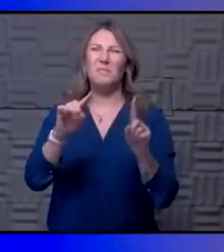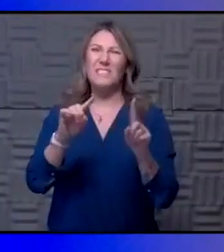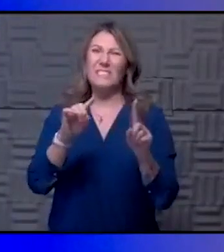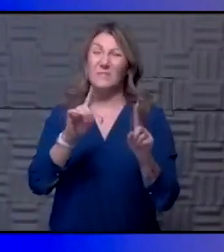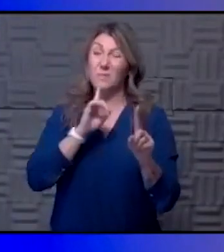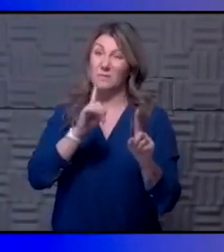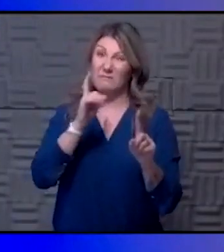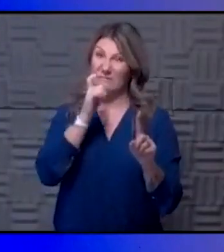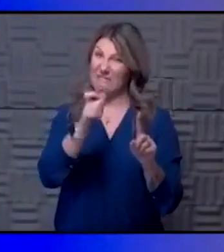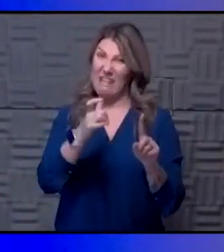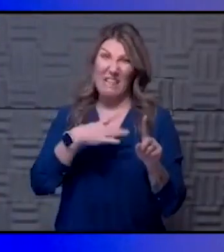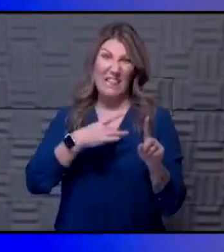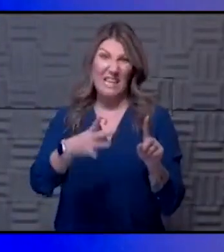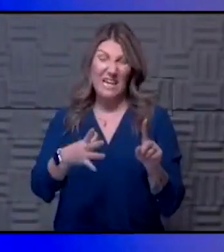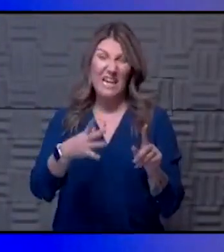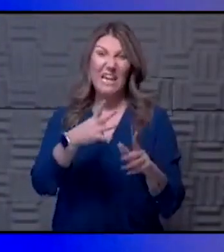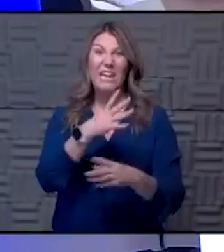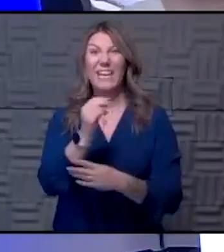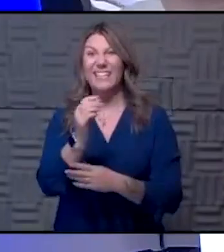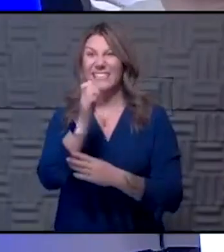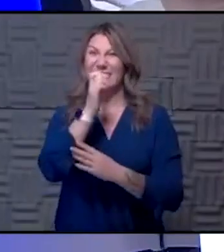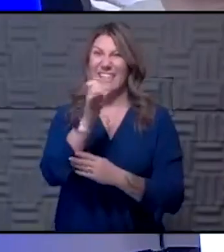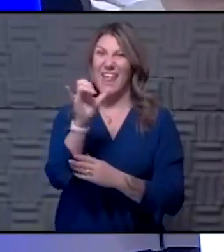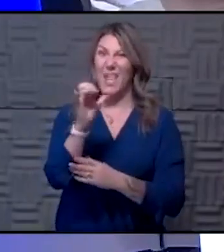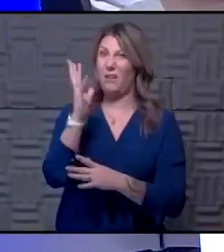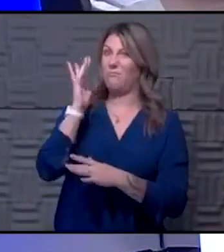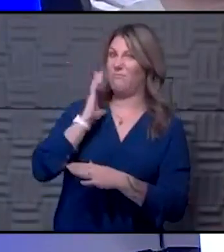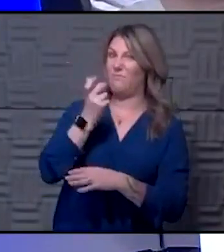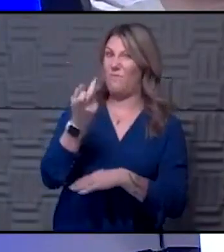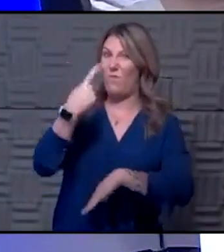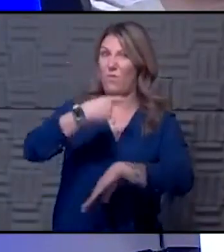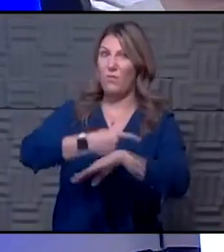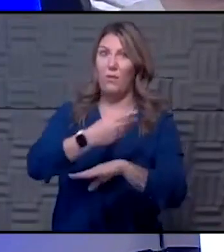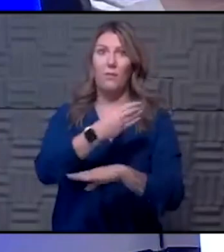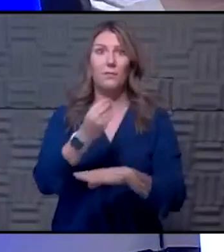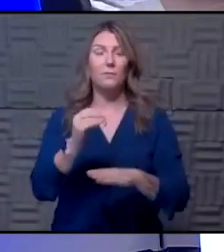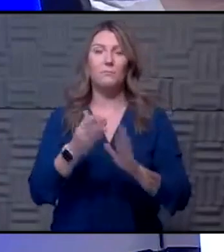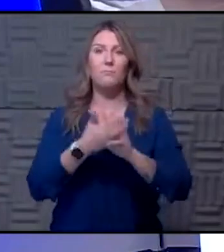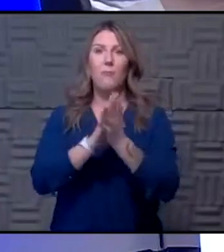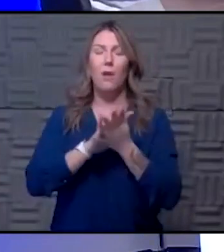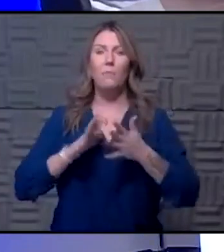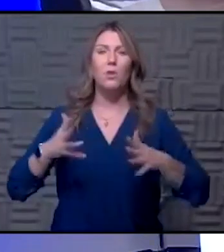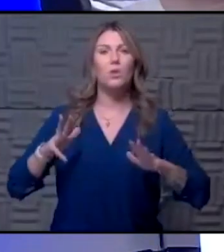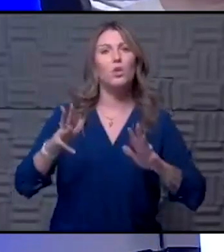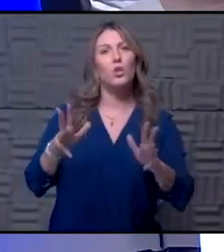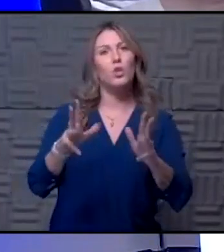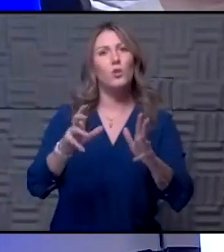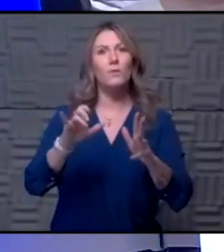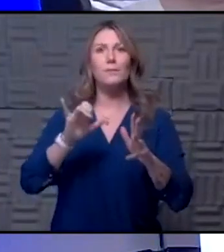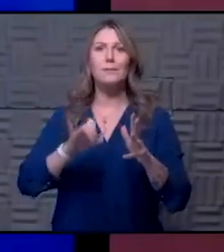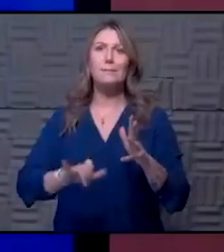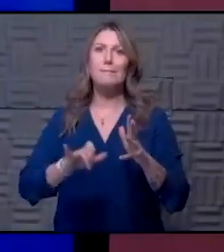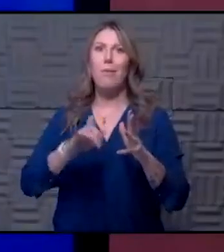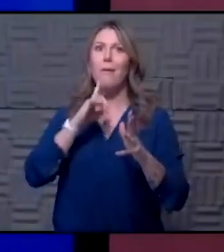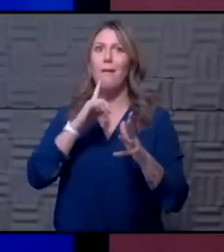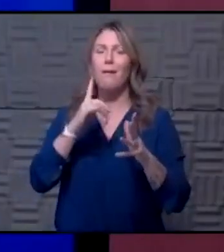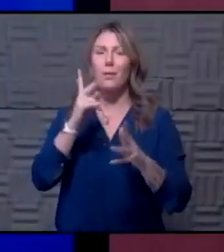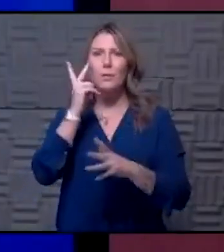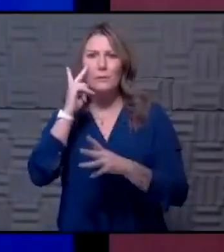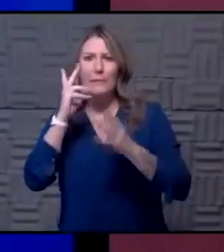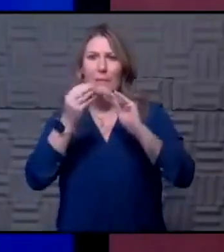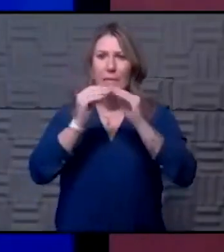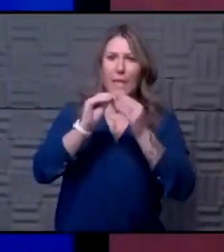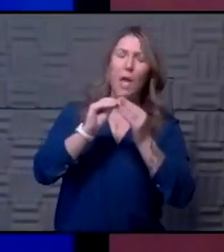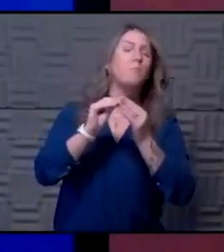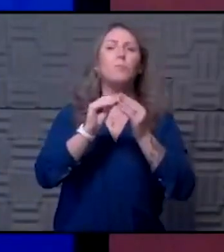and isn't where it has been. Yeah, you know, and what you get nervous about is that trend is starting to take off through the country. We saw people